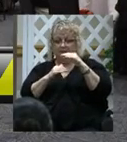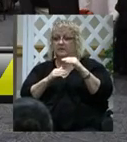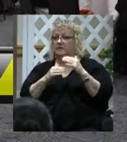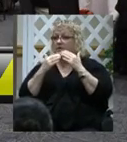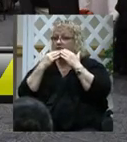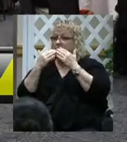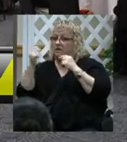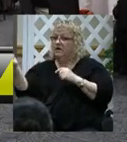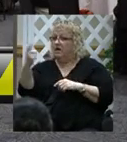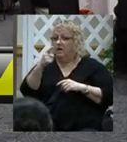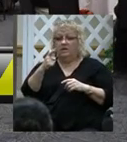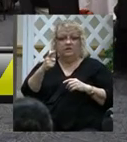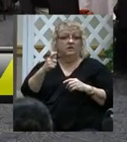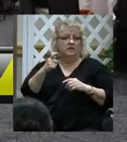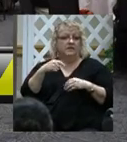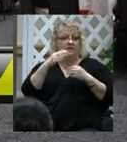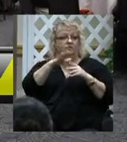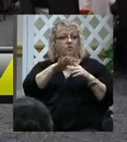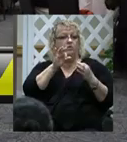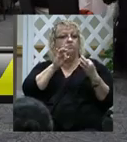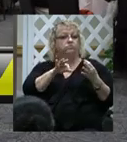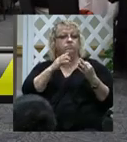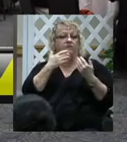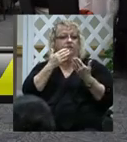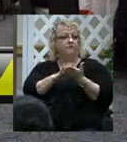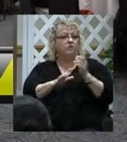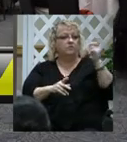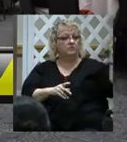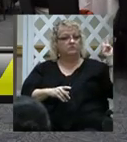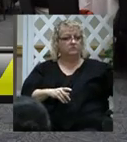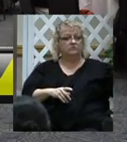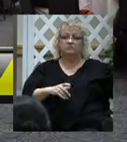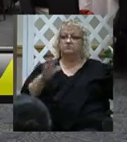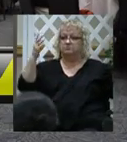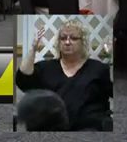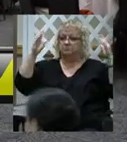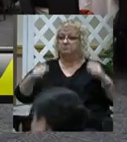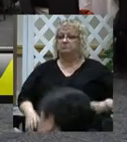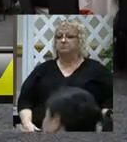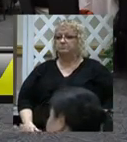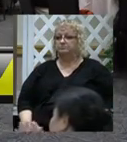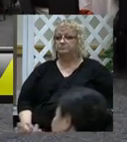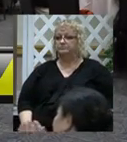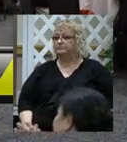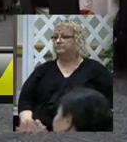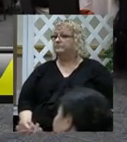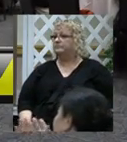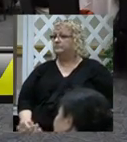to ask you to express your thanks for Paula and for Elena.